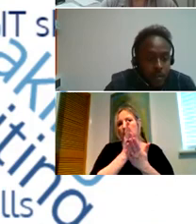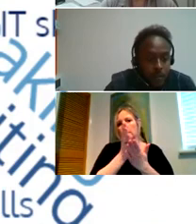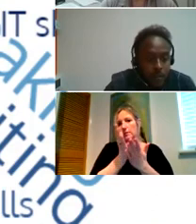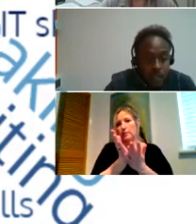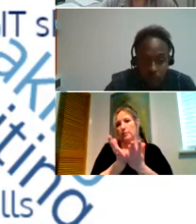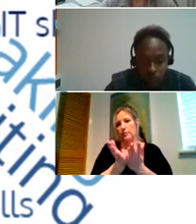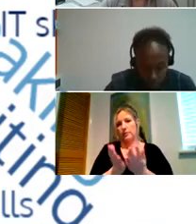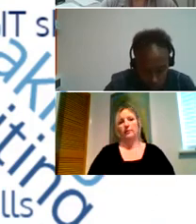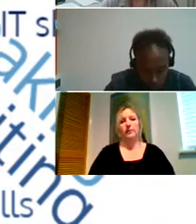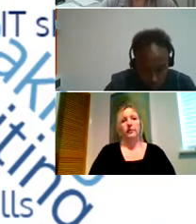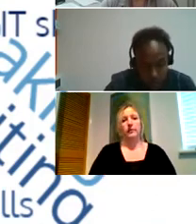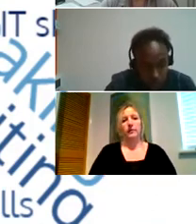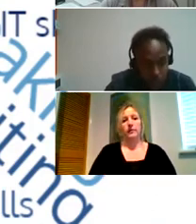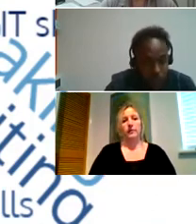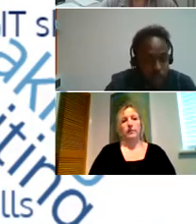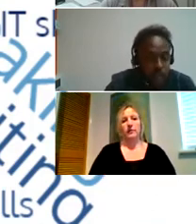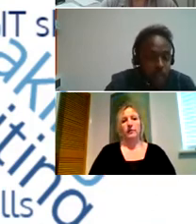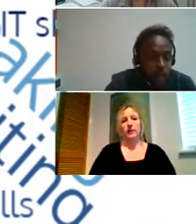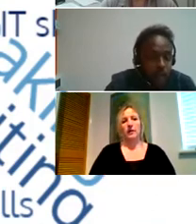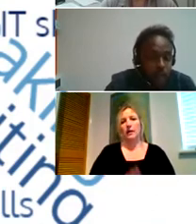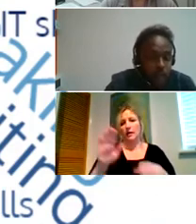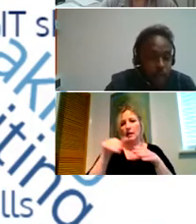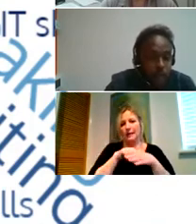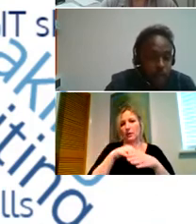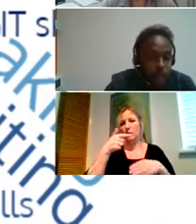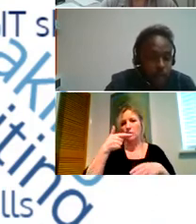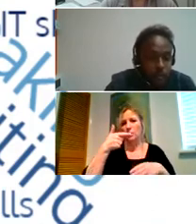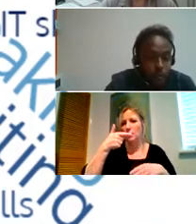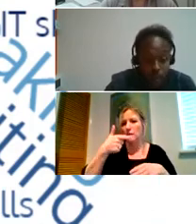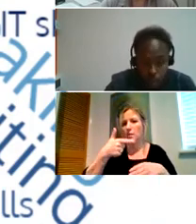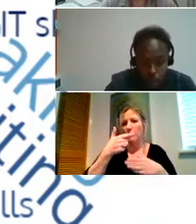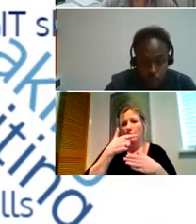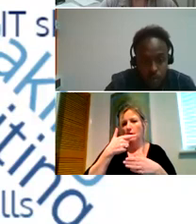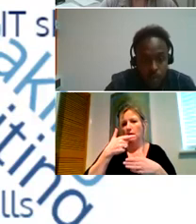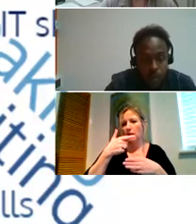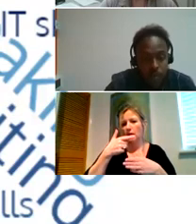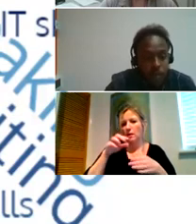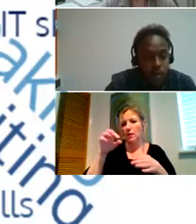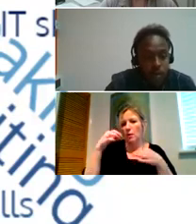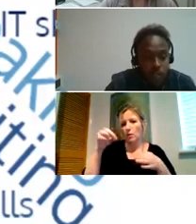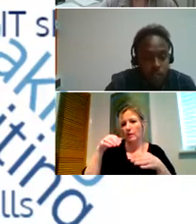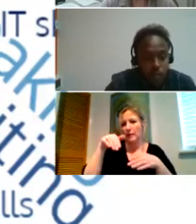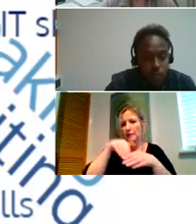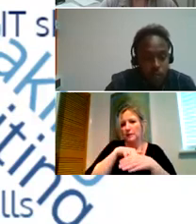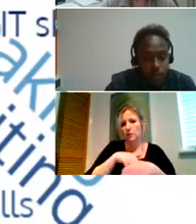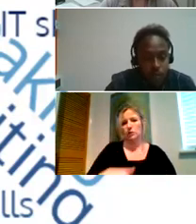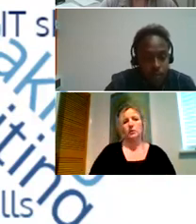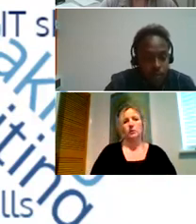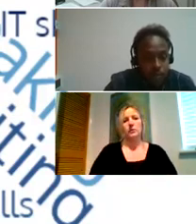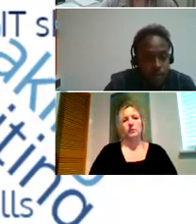There are about 7 different qualifications that you could work towards on these